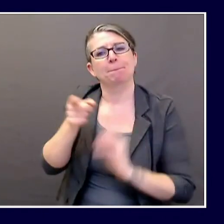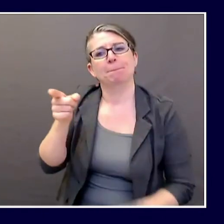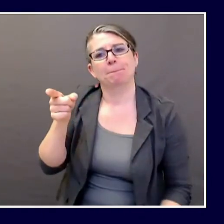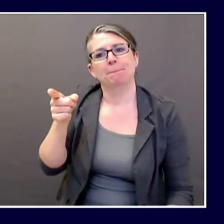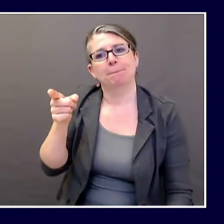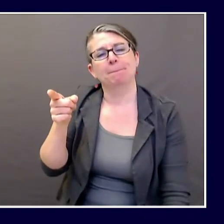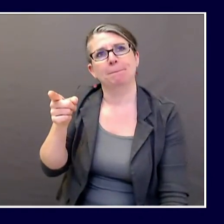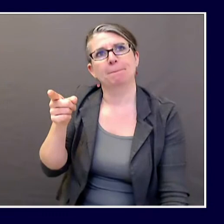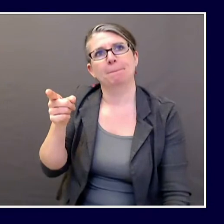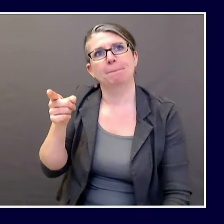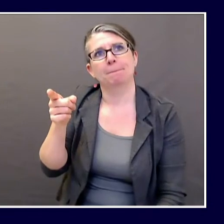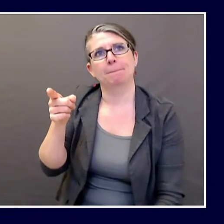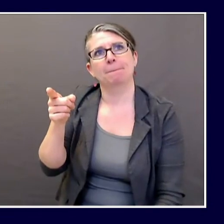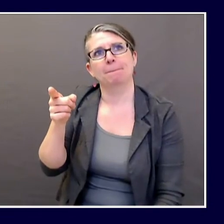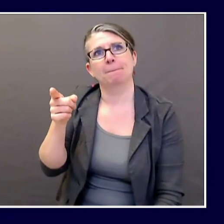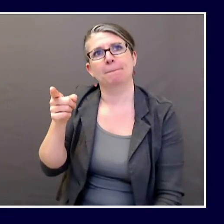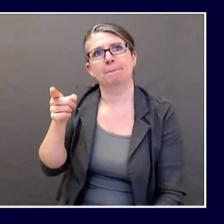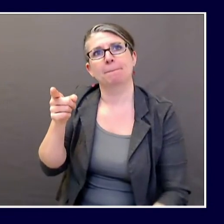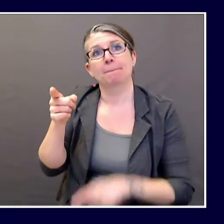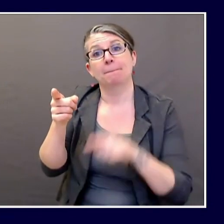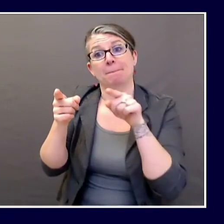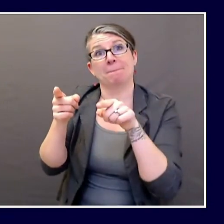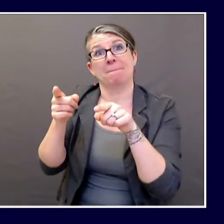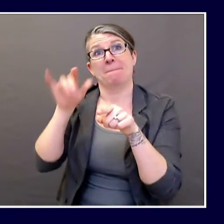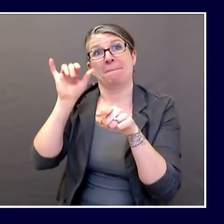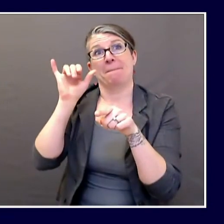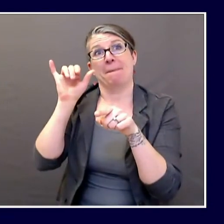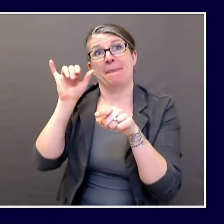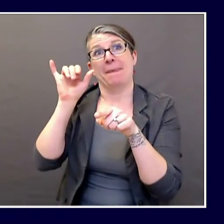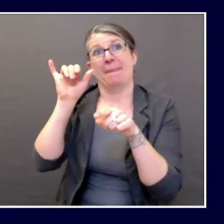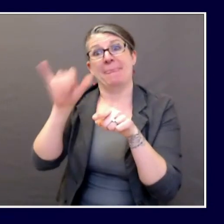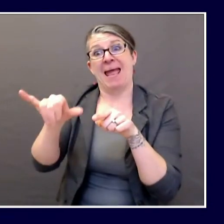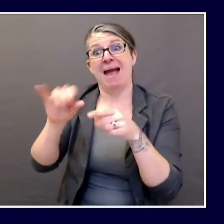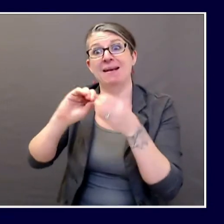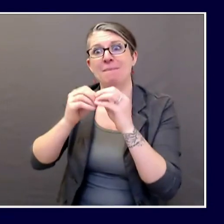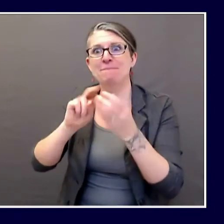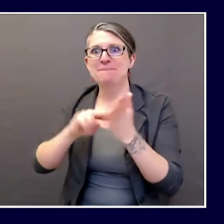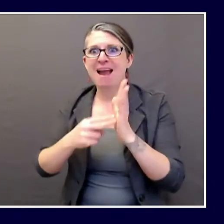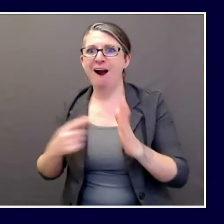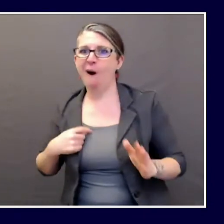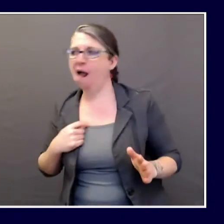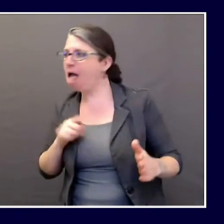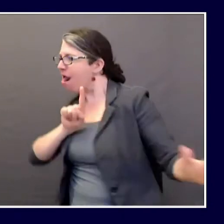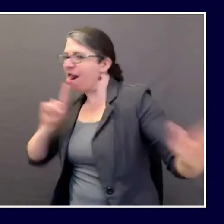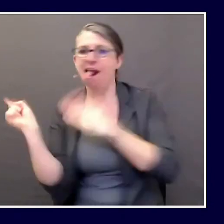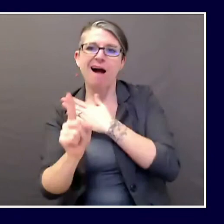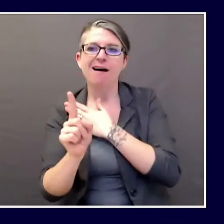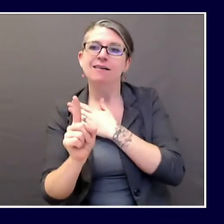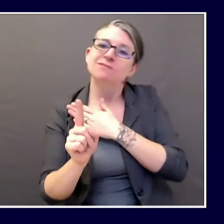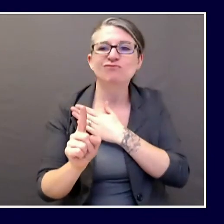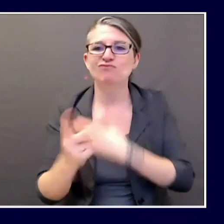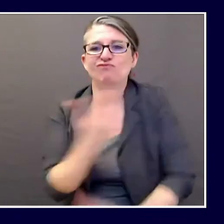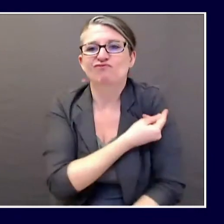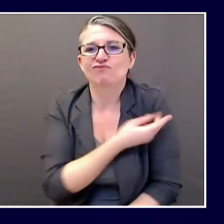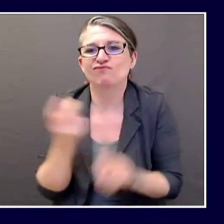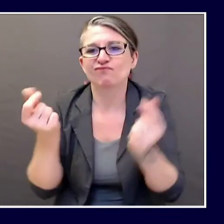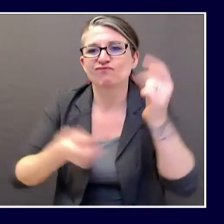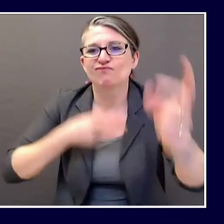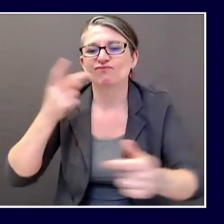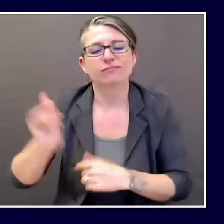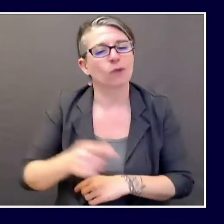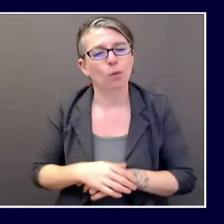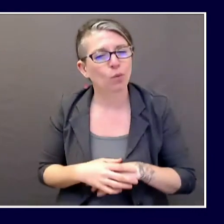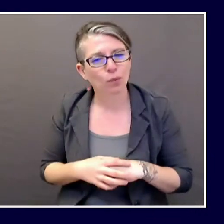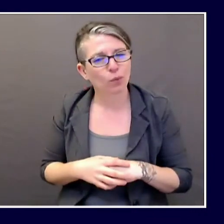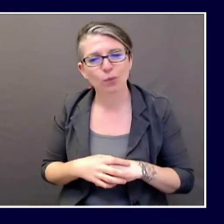which you can get a faster appointment. It's not an express lane. It is a way, however, for Mainers for whom making